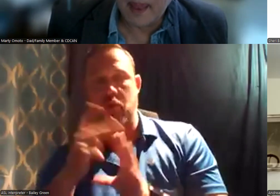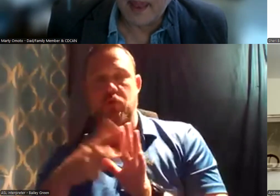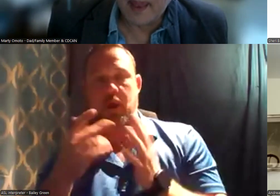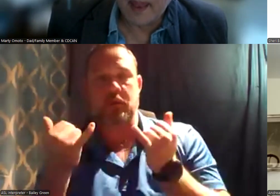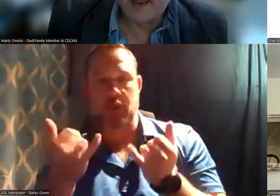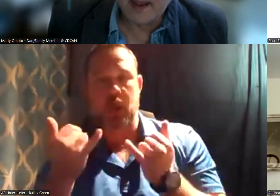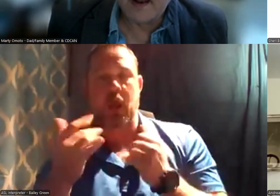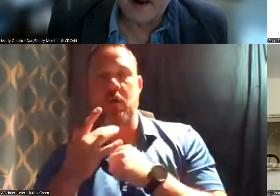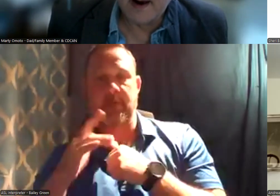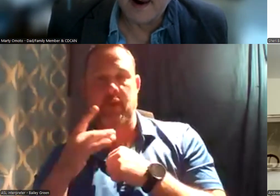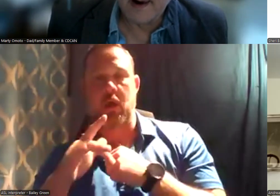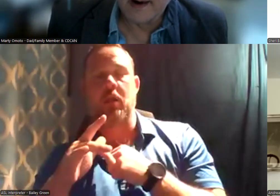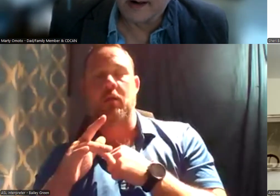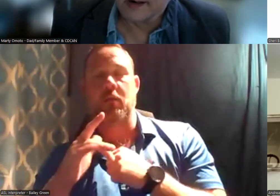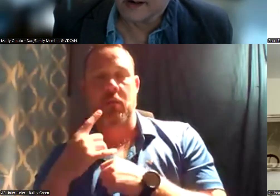now available for